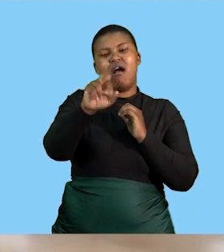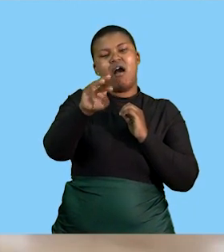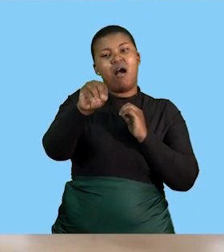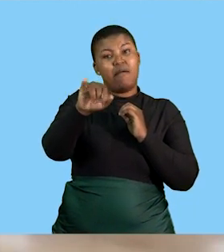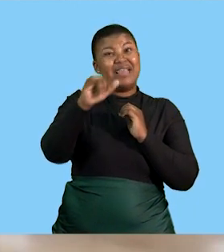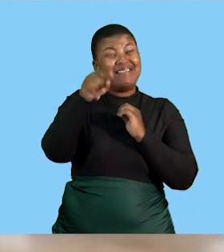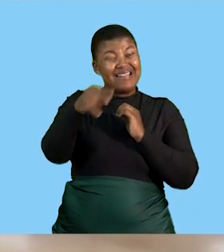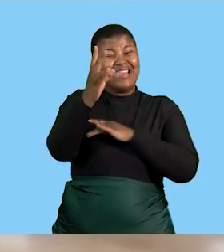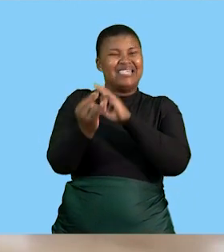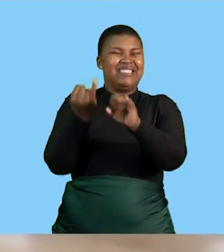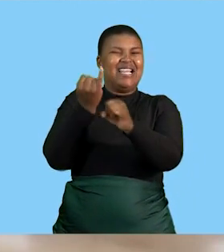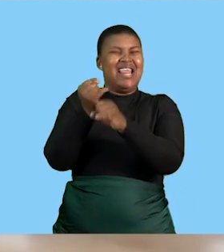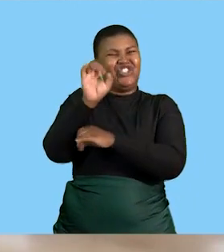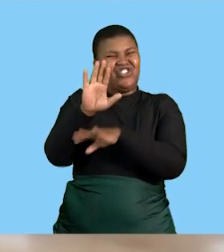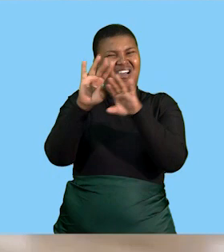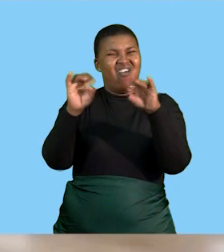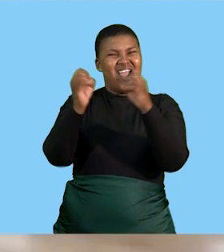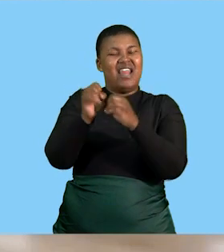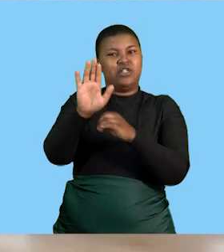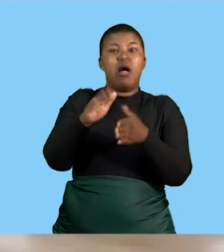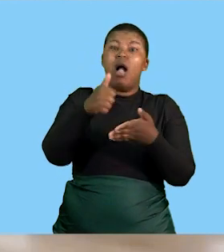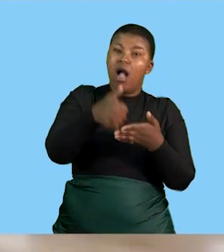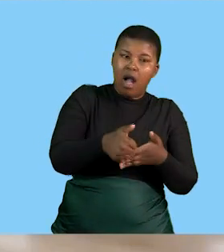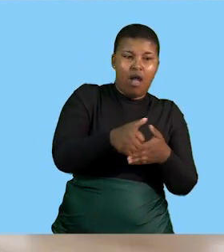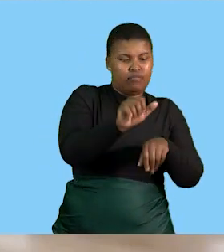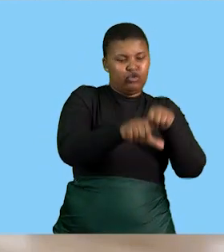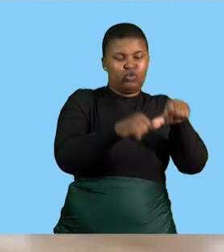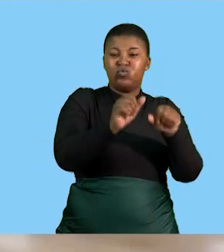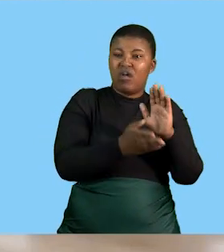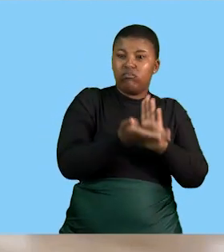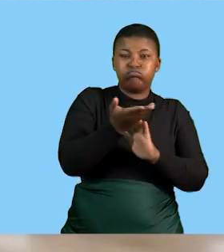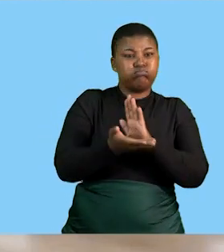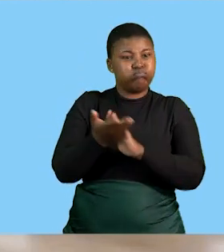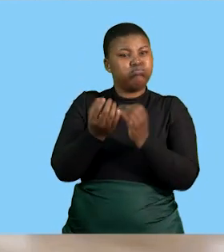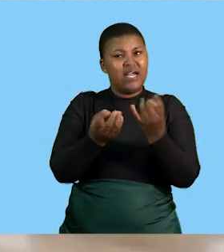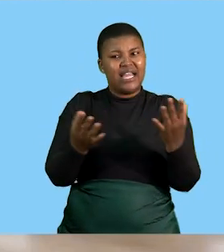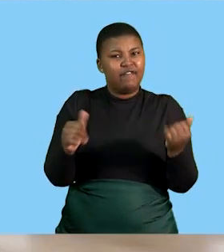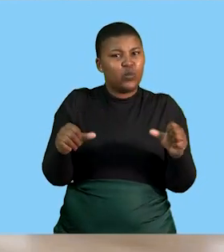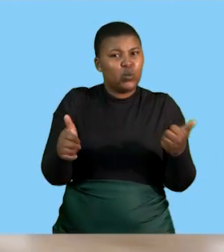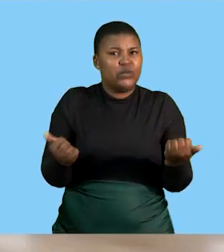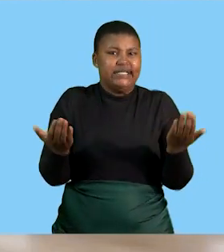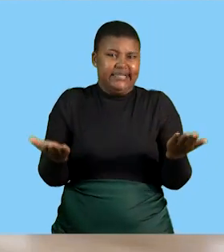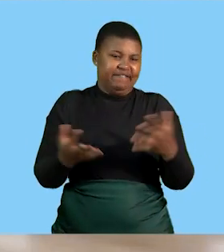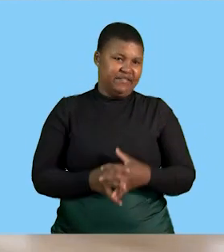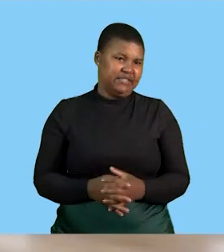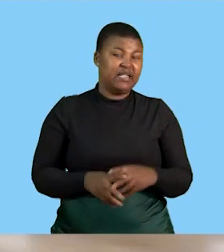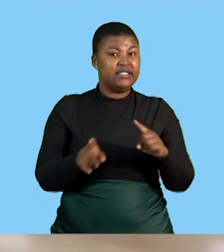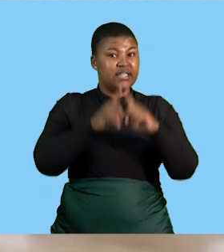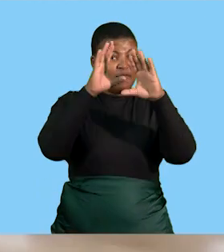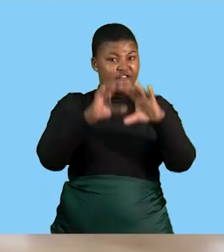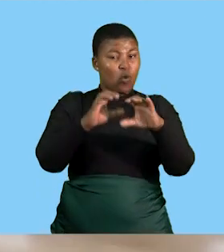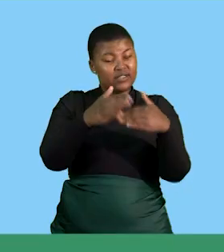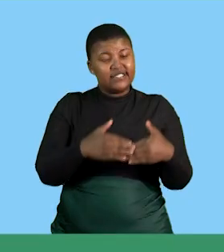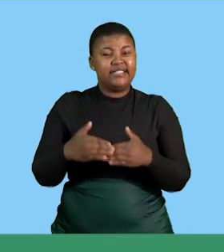helps communities with social upliftment by giving them goods and services, by focusing on welfare.